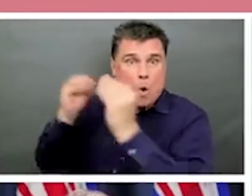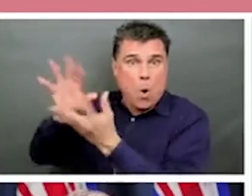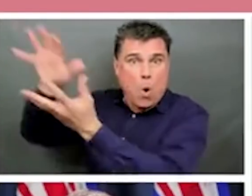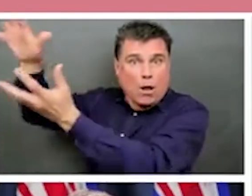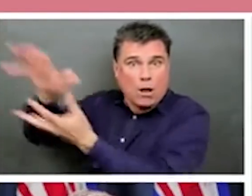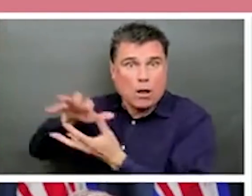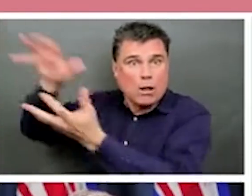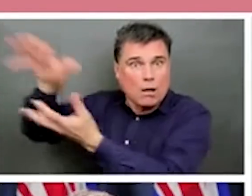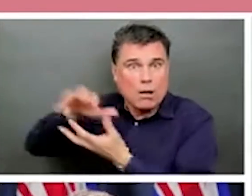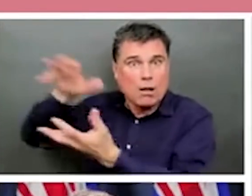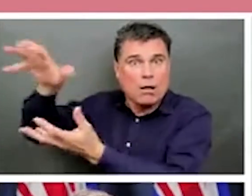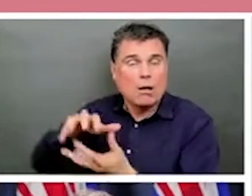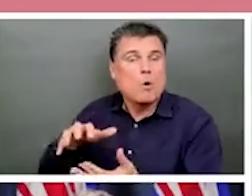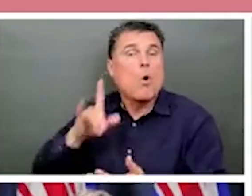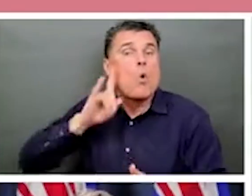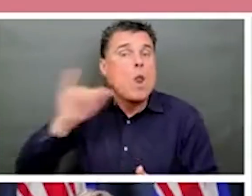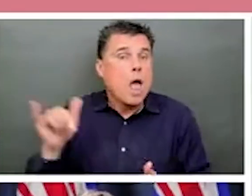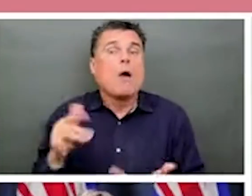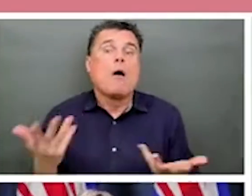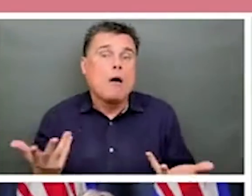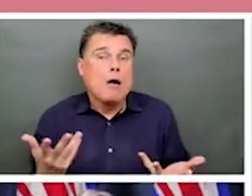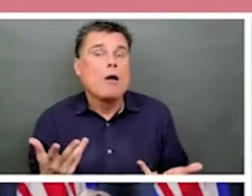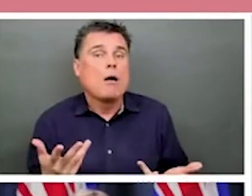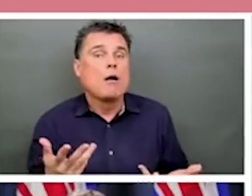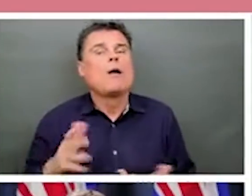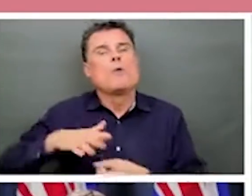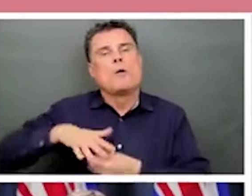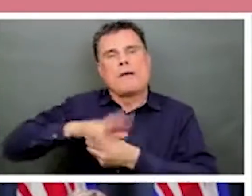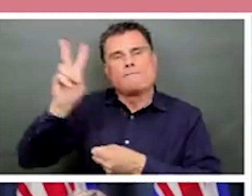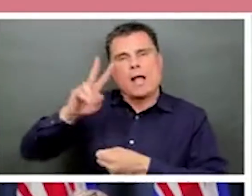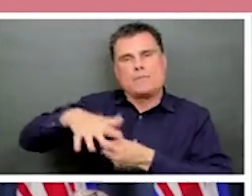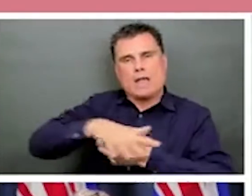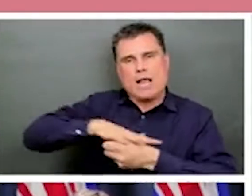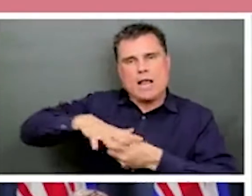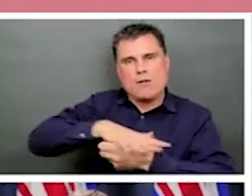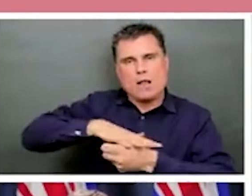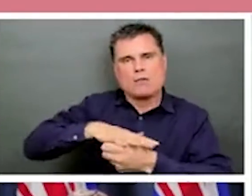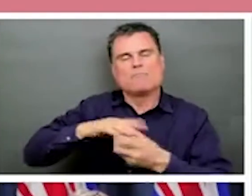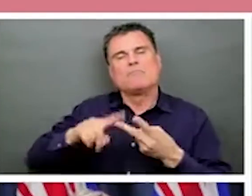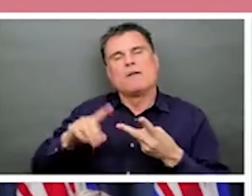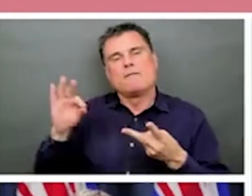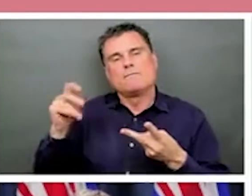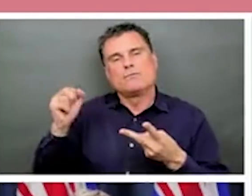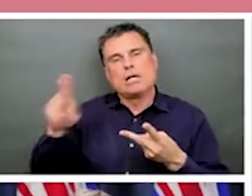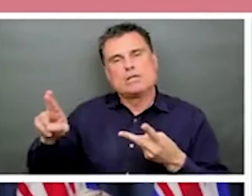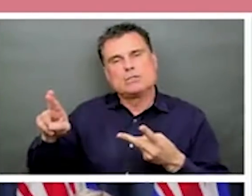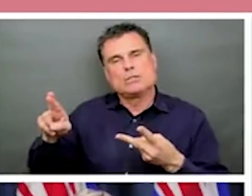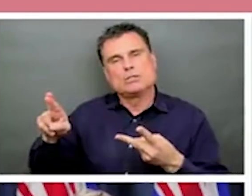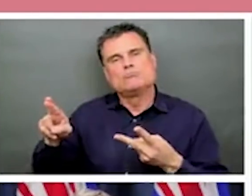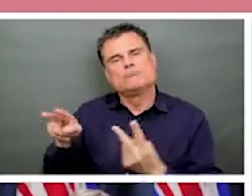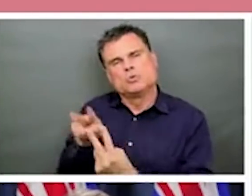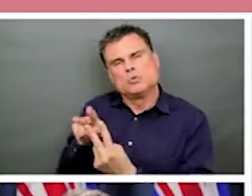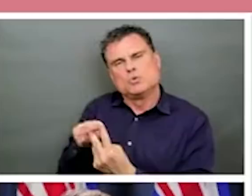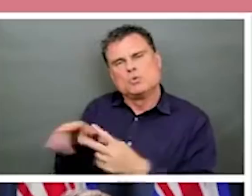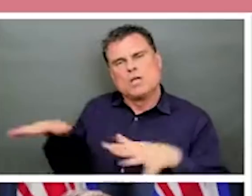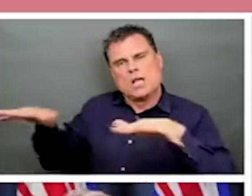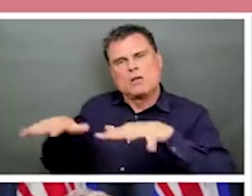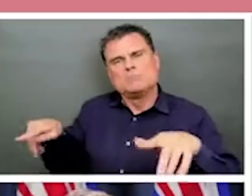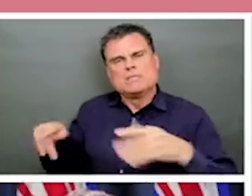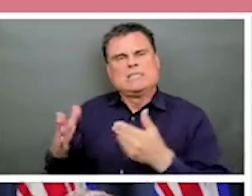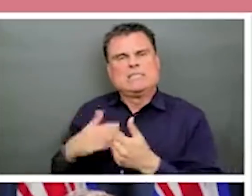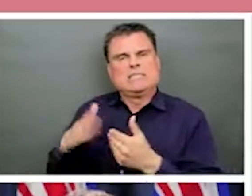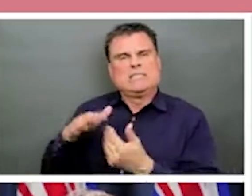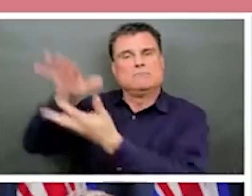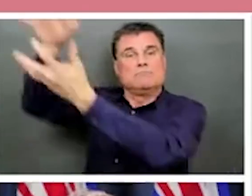Mainland, both Vancouver Coastal and Fraser have more large clinics. It's a bit easier and it will be faster for them to